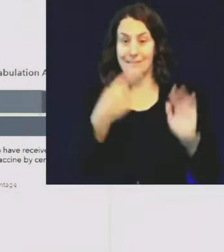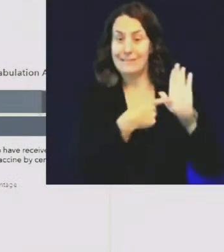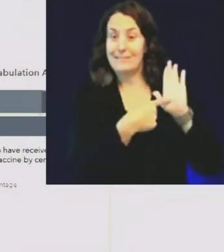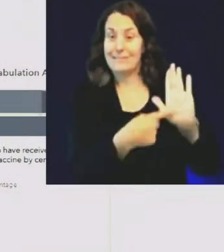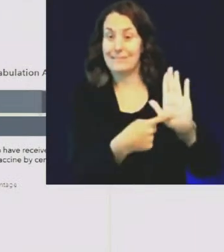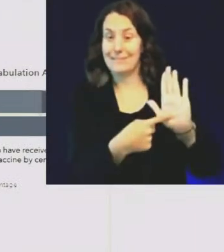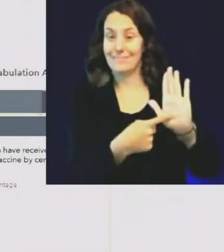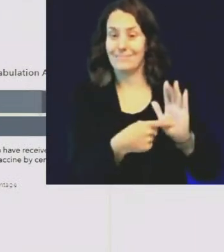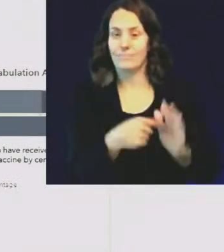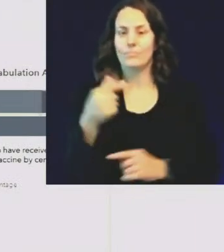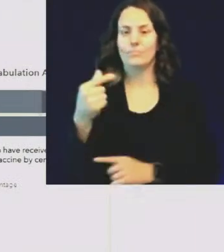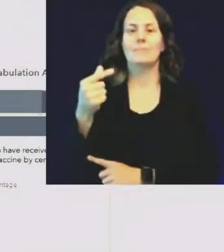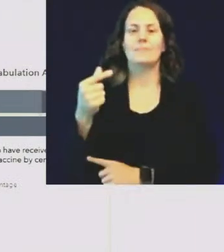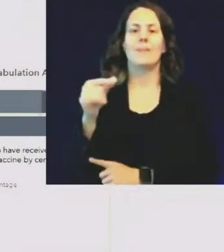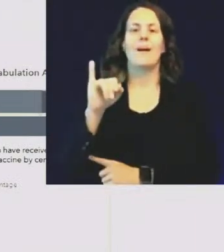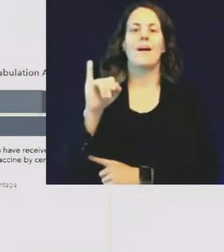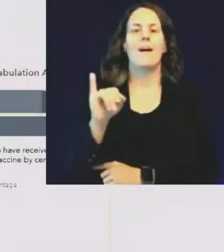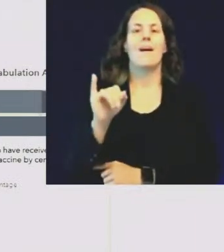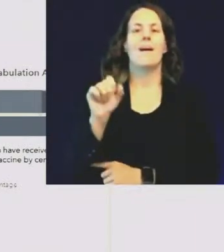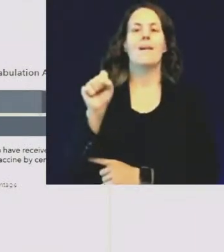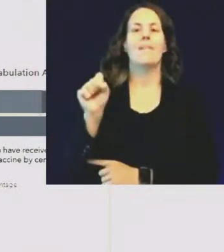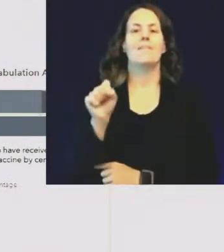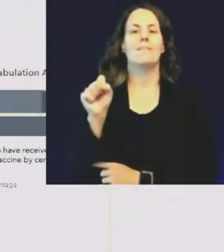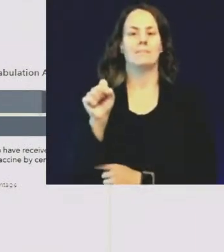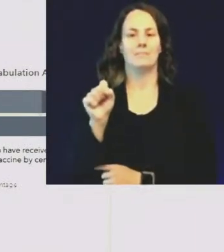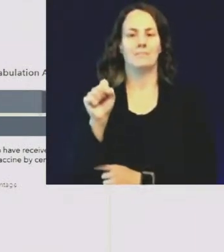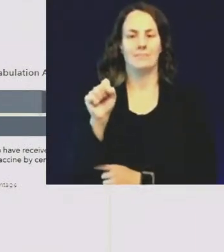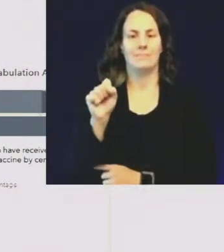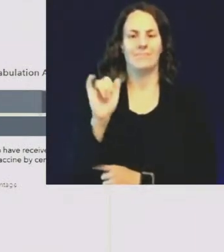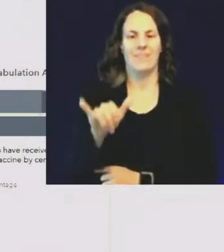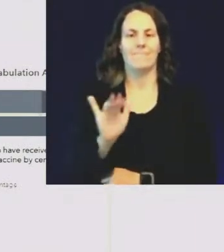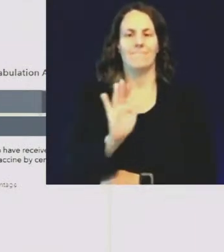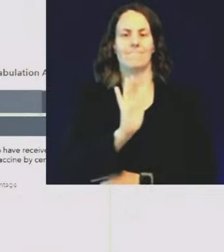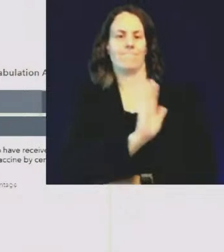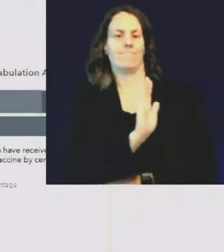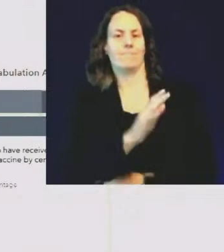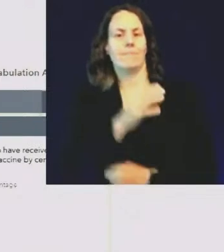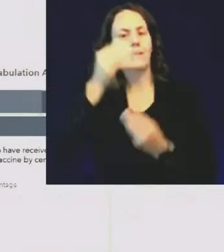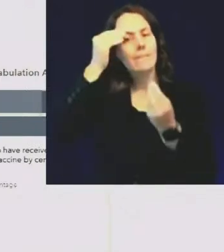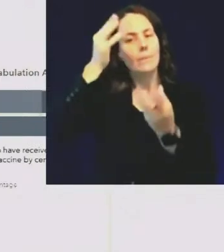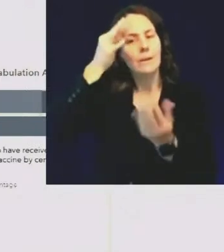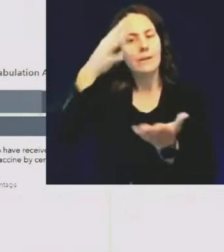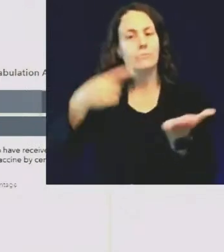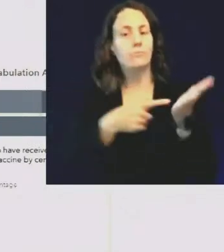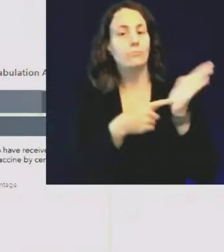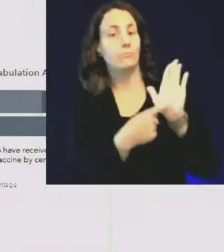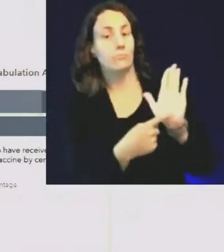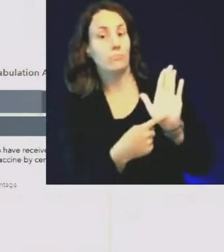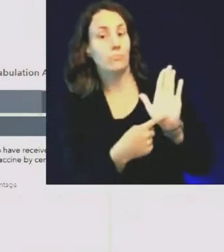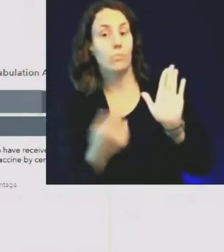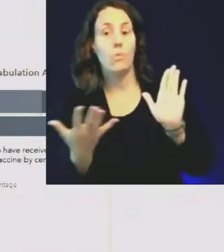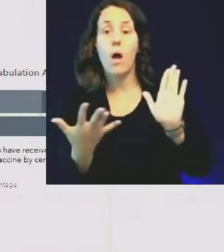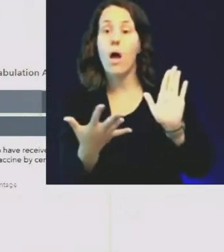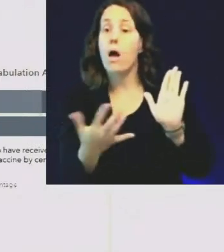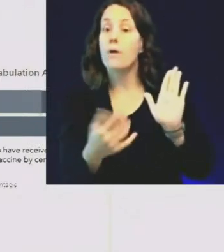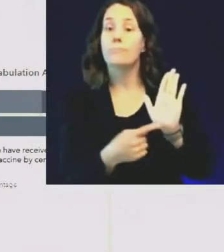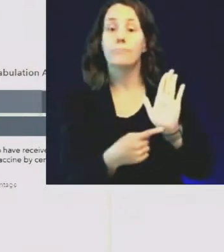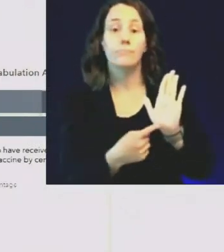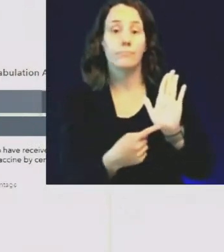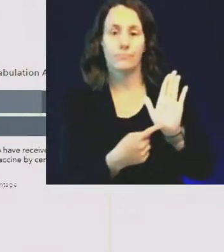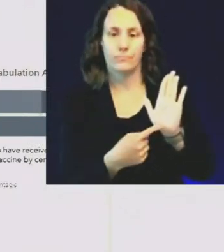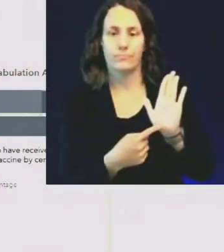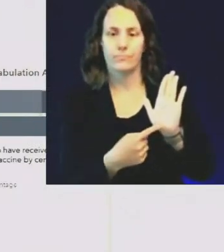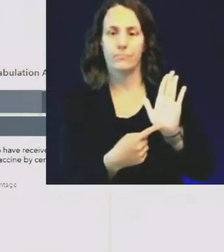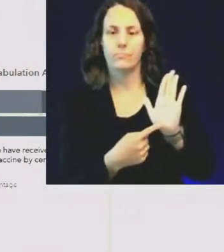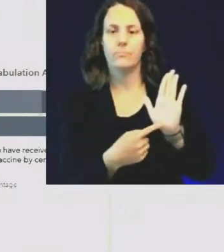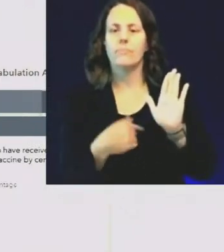data that will show our vaccine coverage at 4 different levels. The map I'm displaying right now is